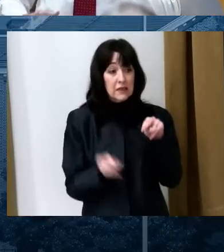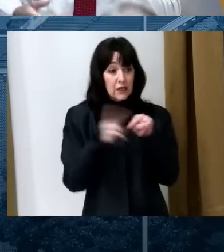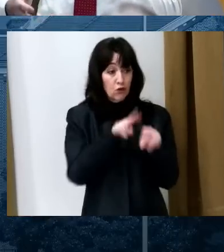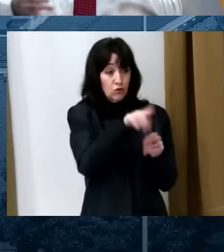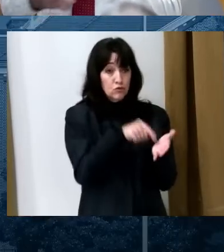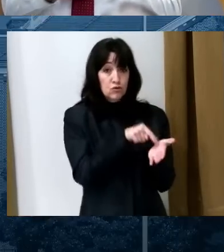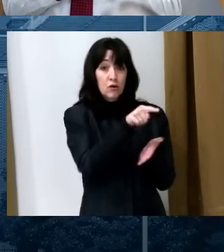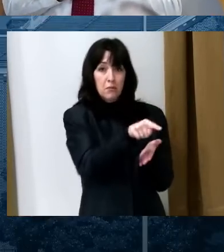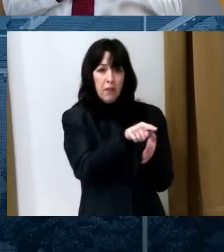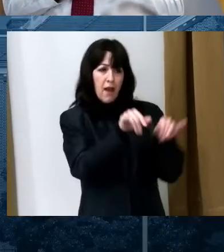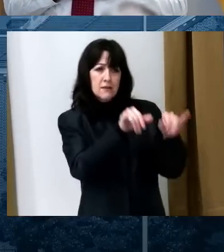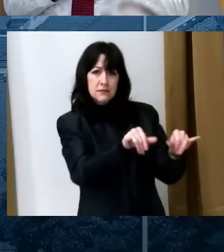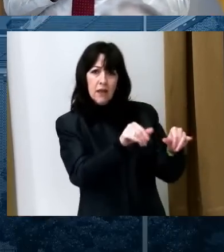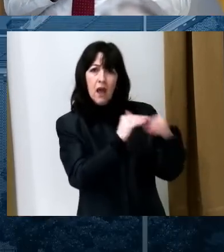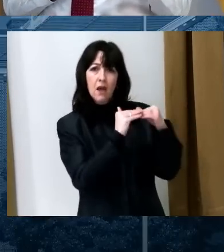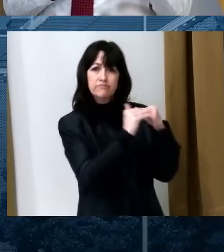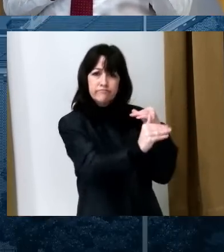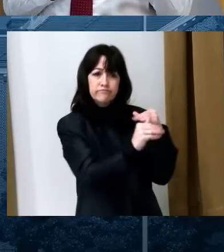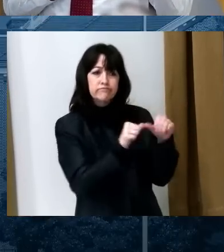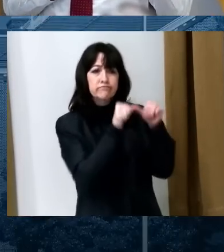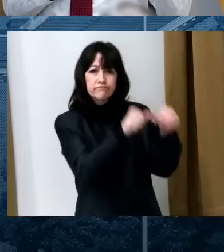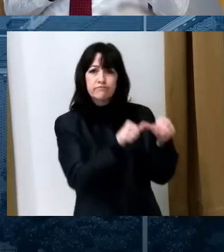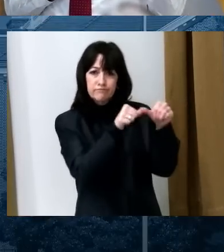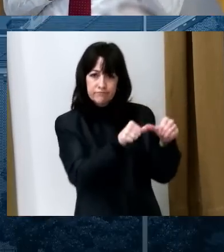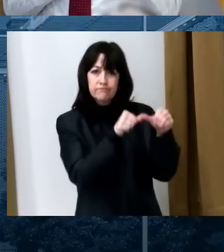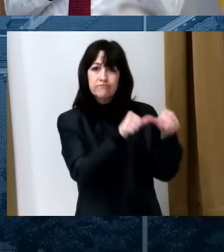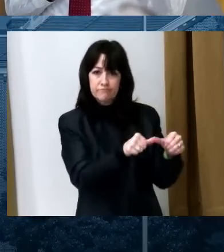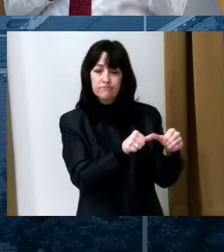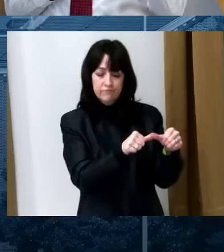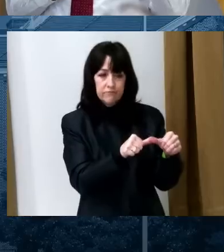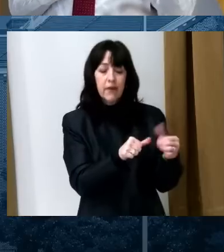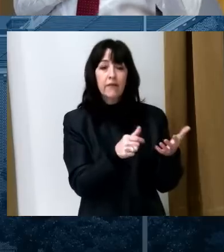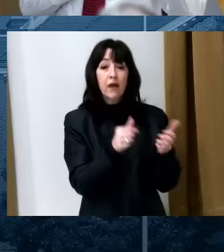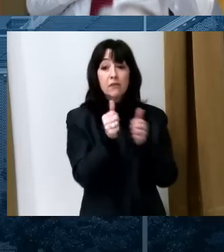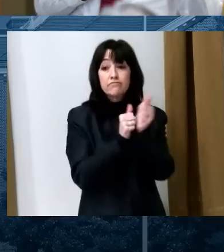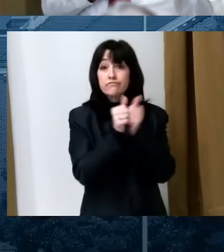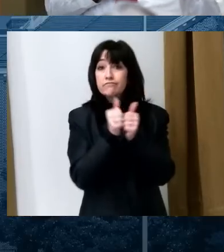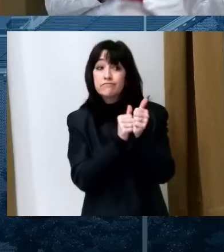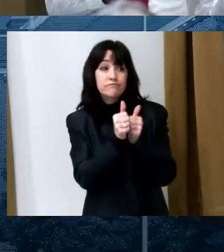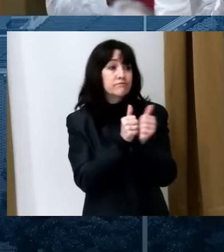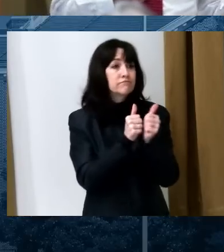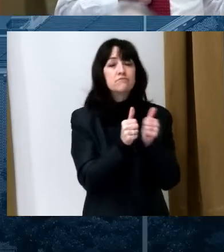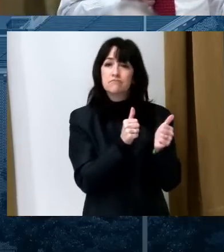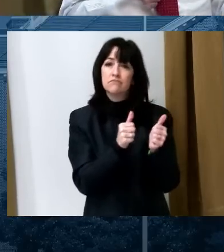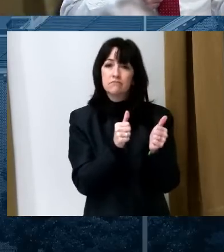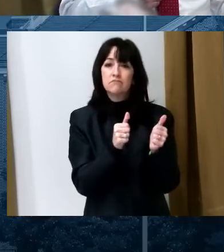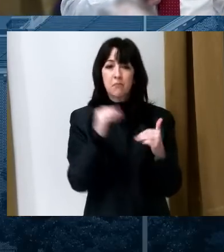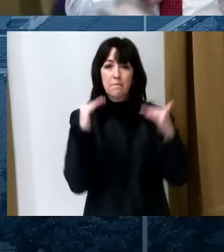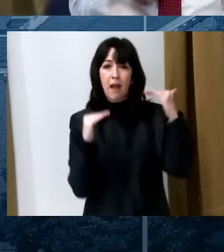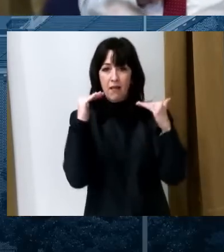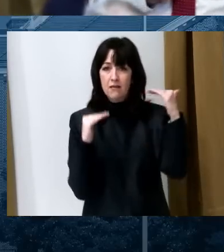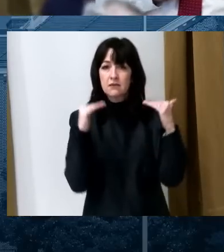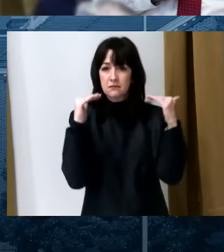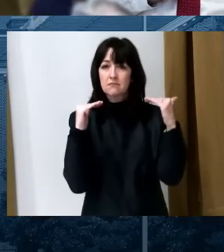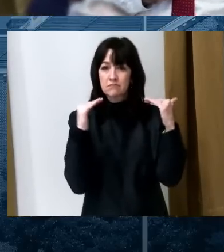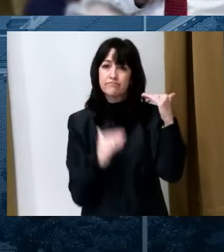cut that we might consider. And when I compared doing another smaller tax cut